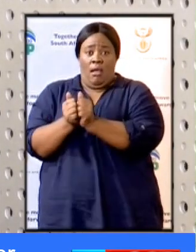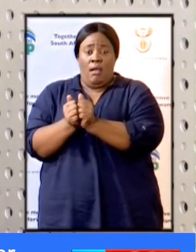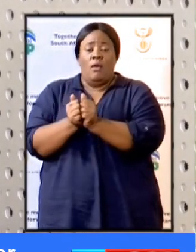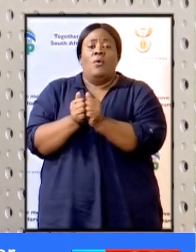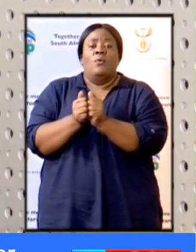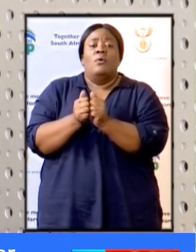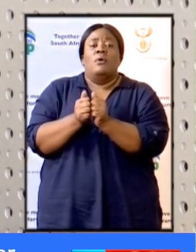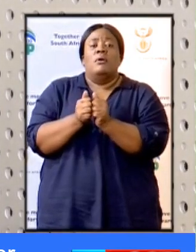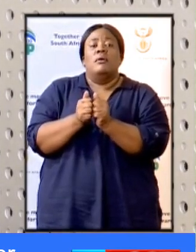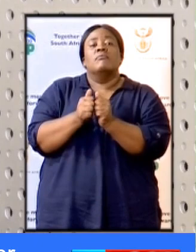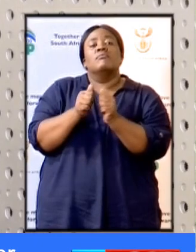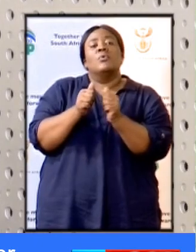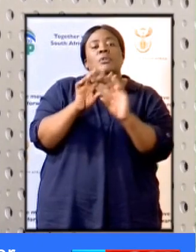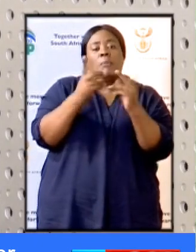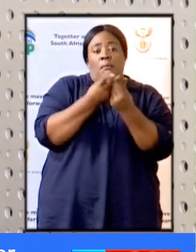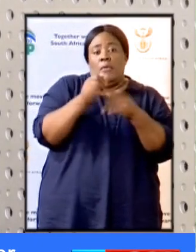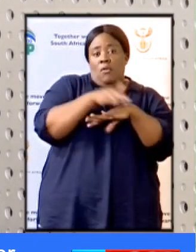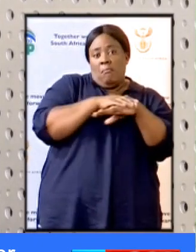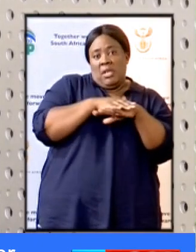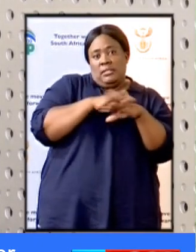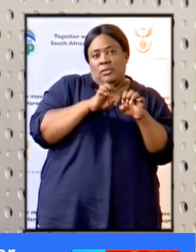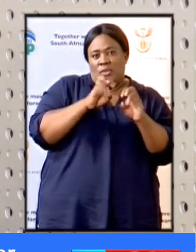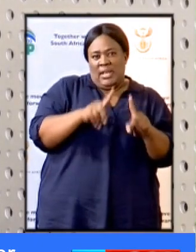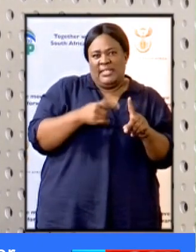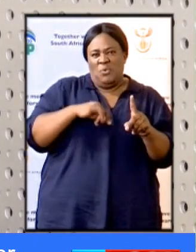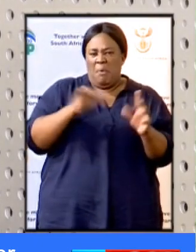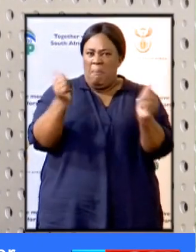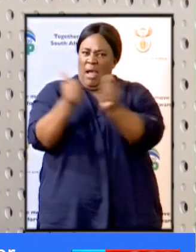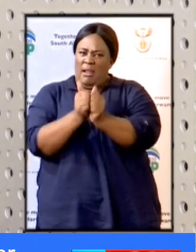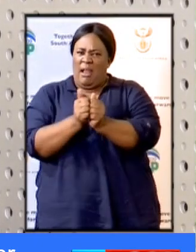Basic Education. We partnered with